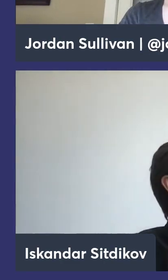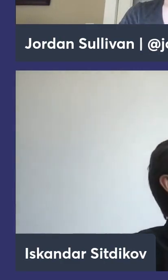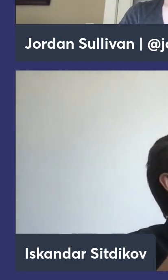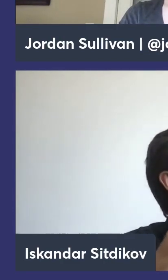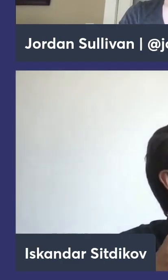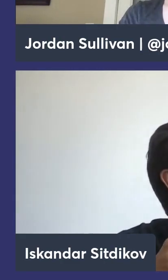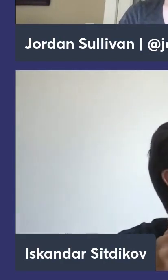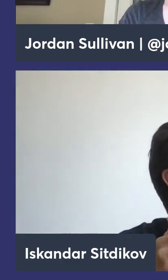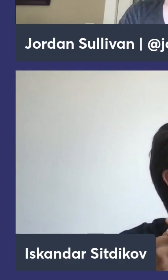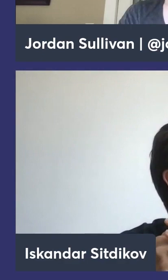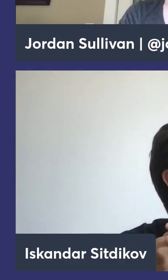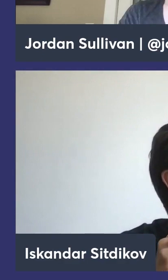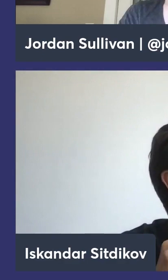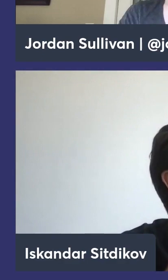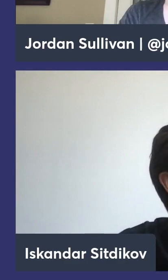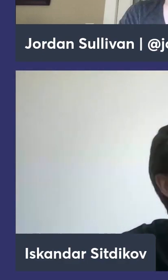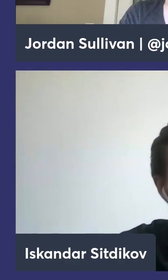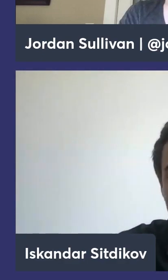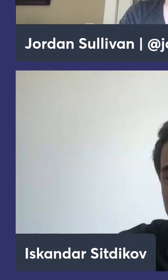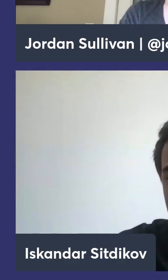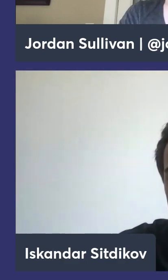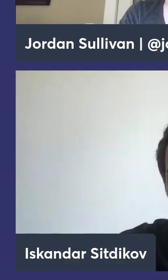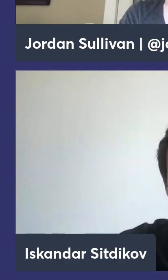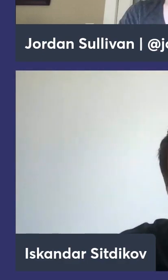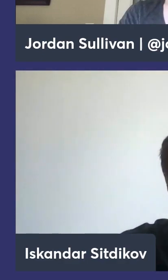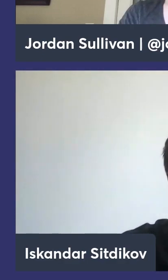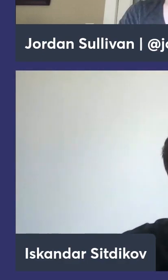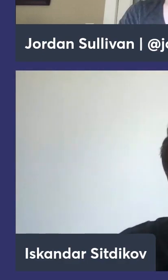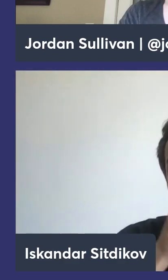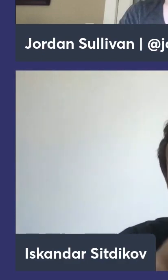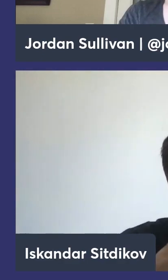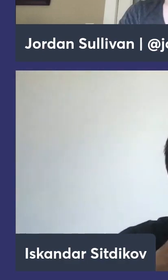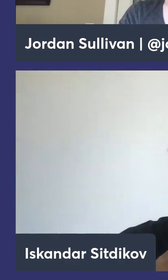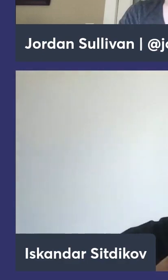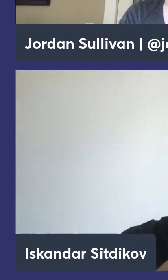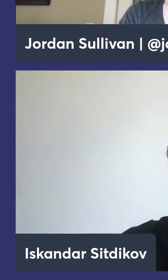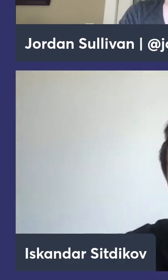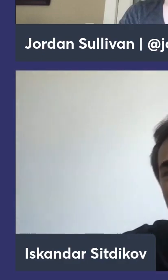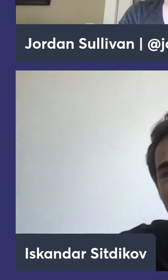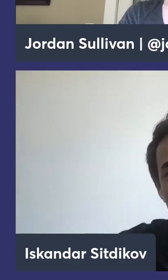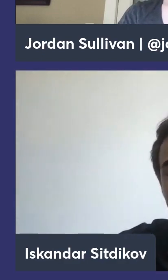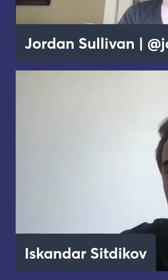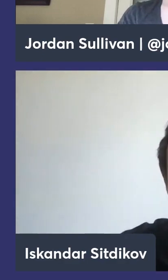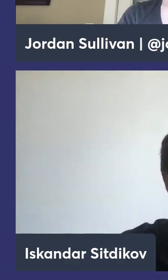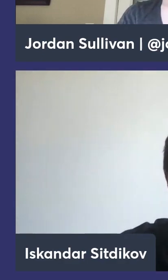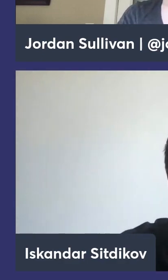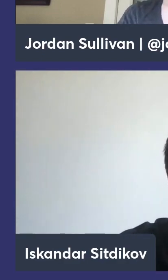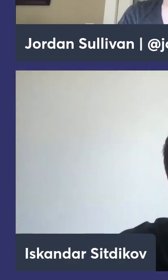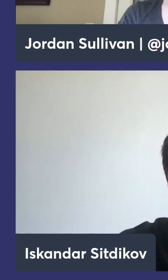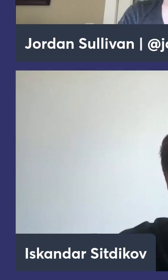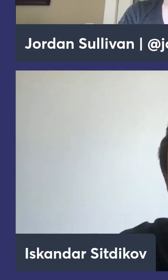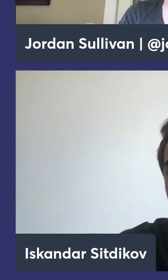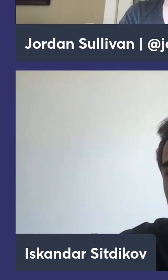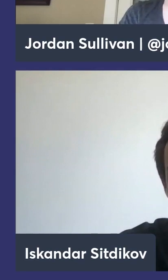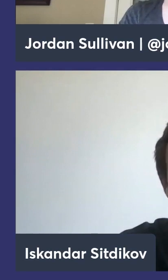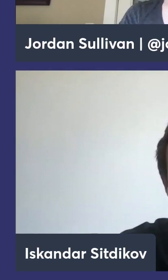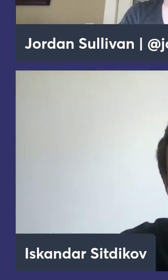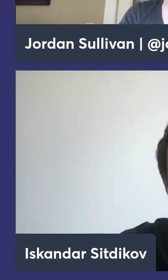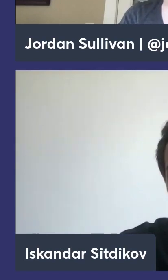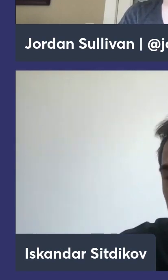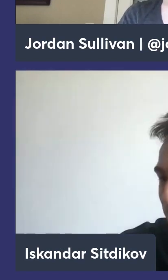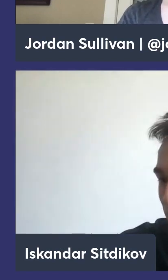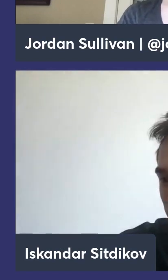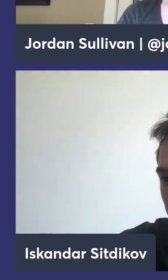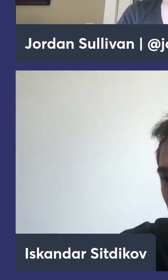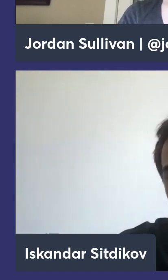Okay, to do that, I should like a little bit introduce what the Qiskit suite is. So we have a suite of tools around Qiskit. It is